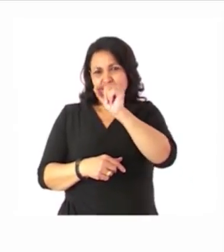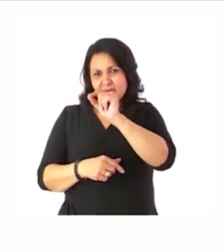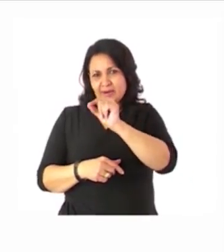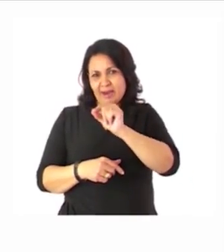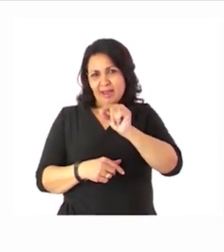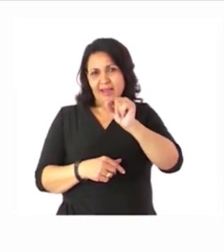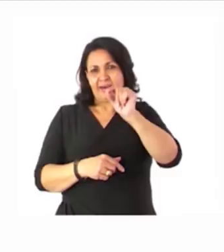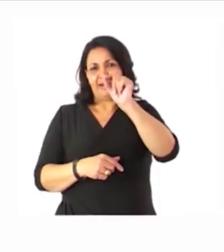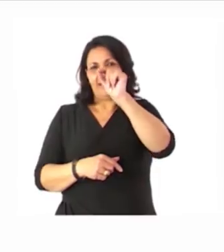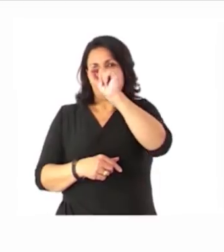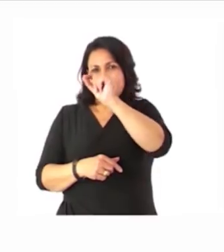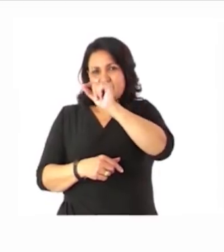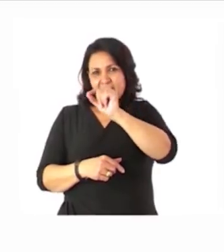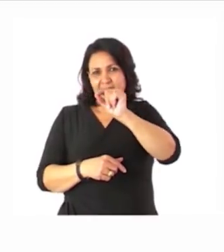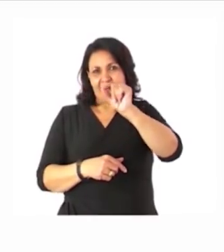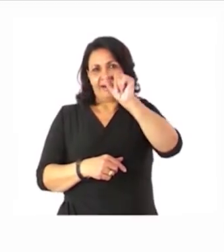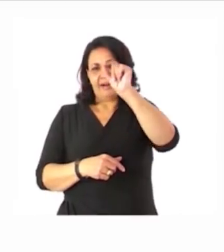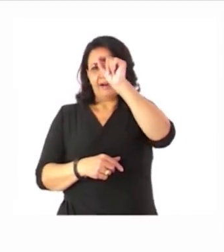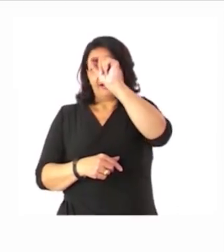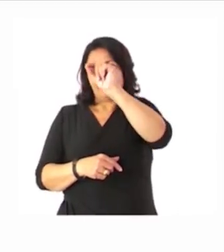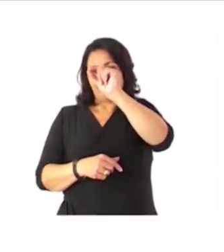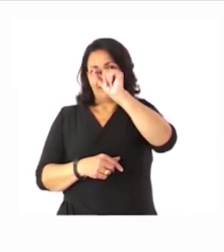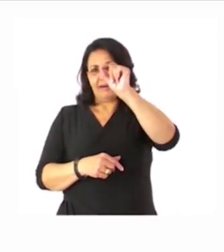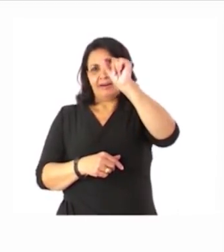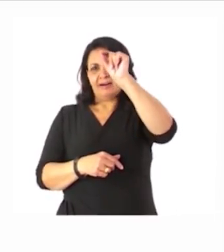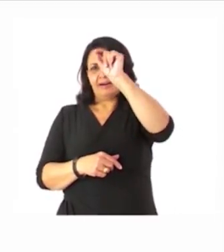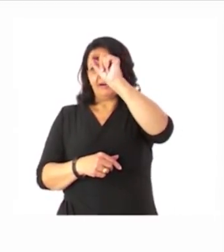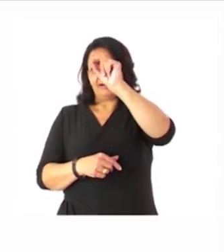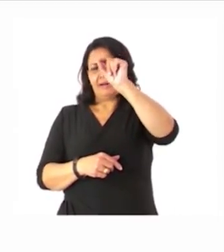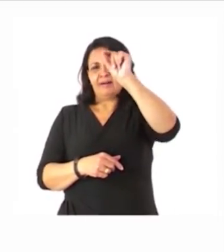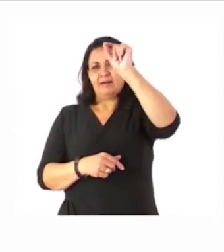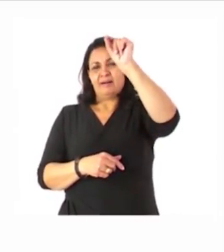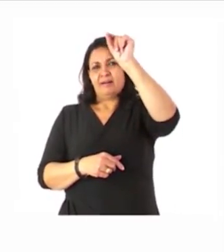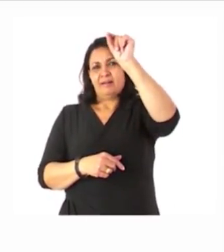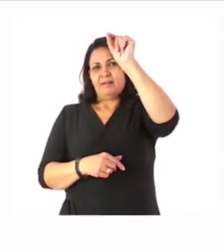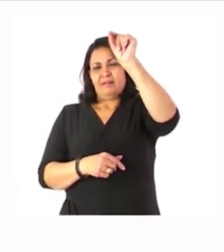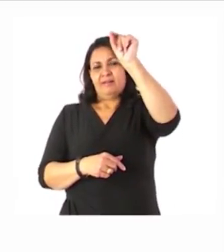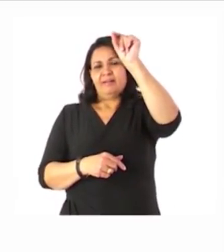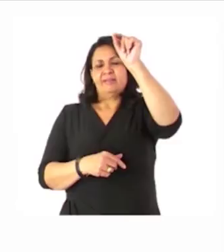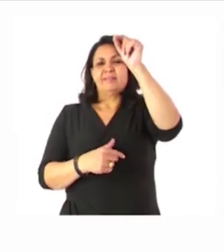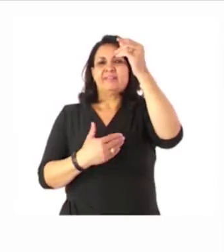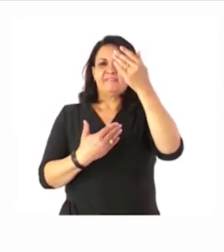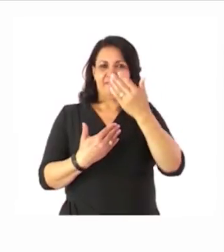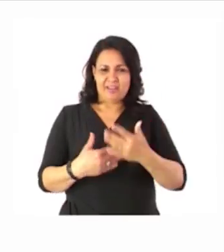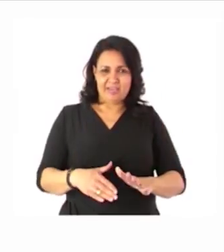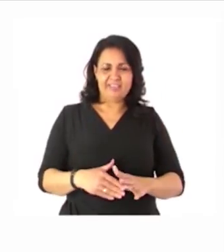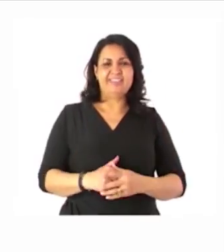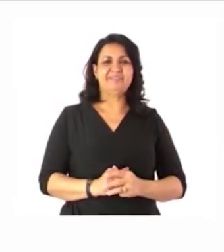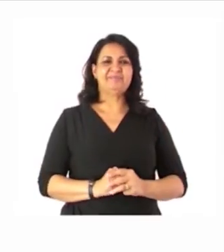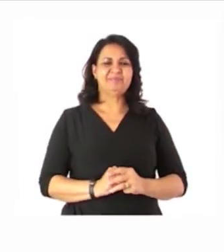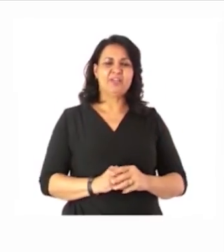the line while you do that don't remove it until you come to the end